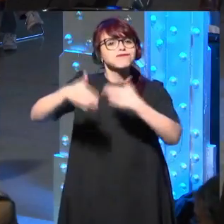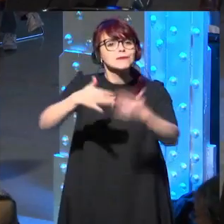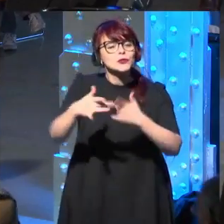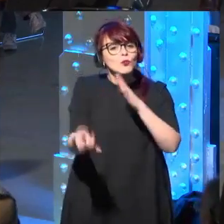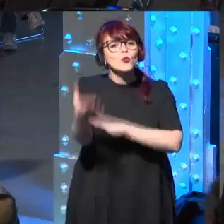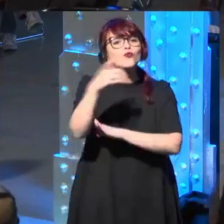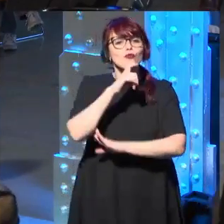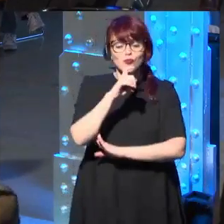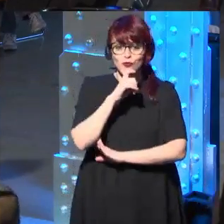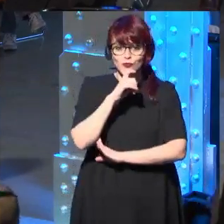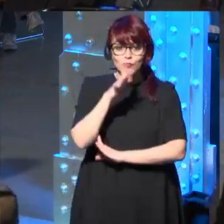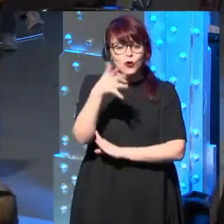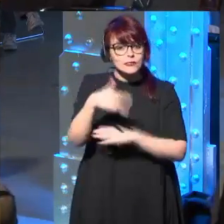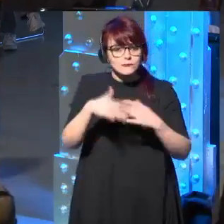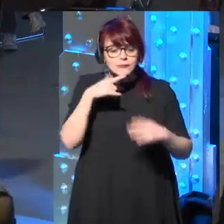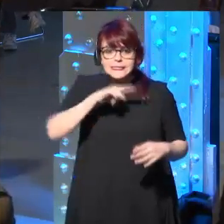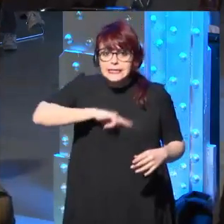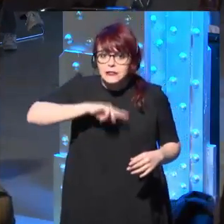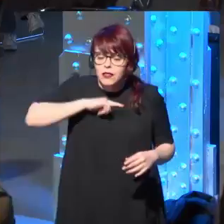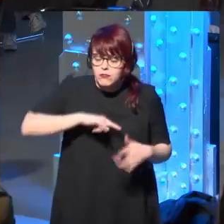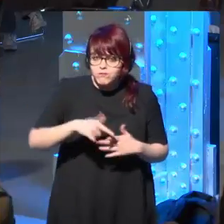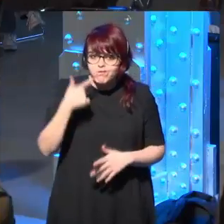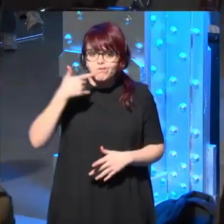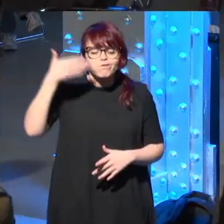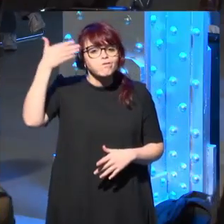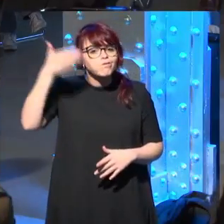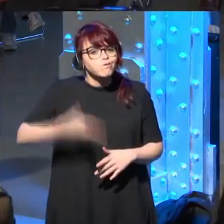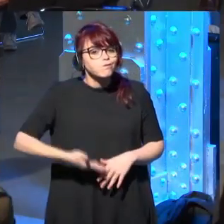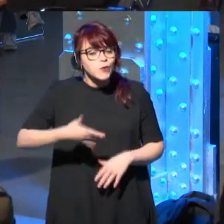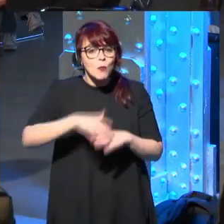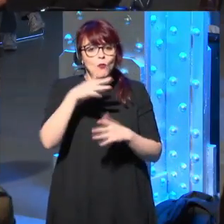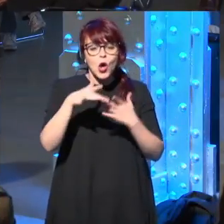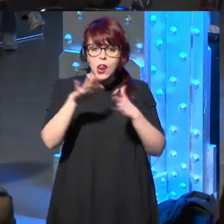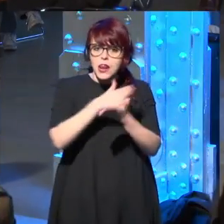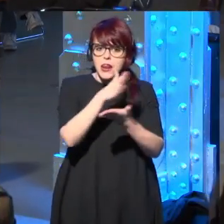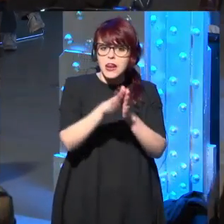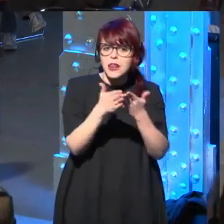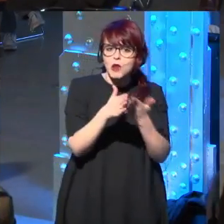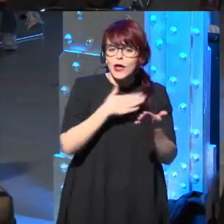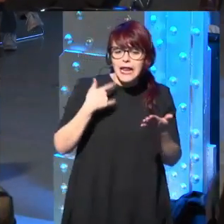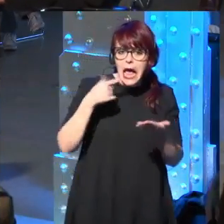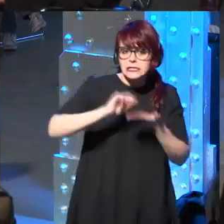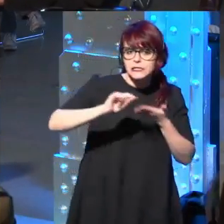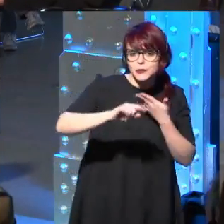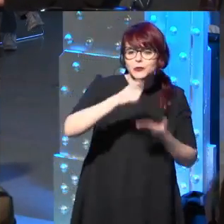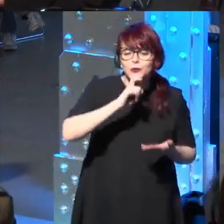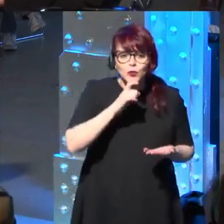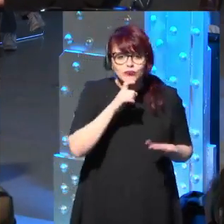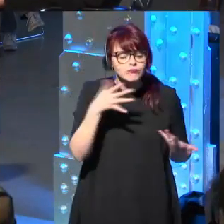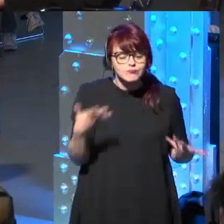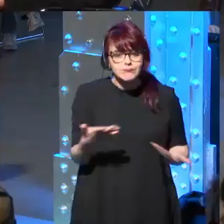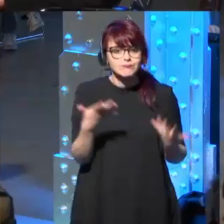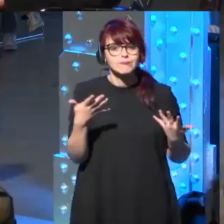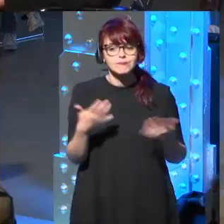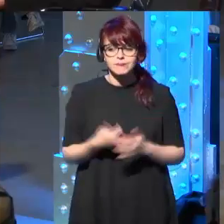so common and so normal, but which gives really a sense of